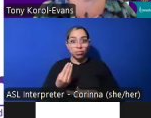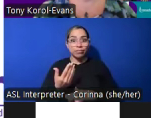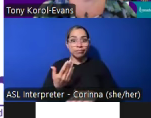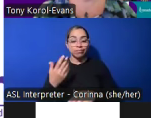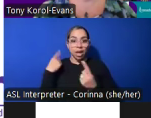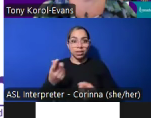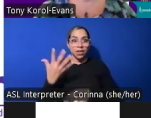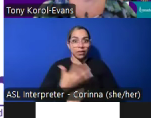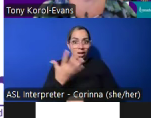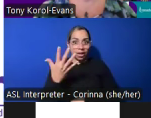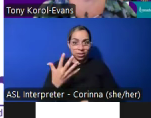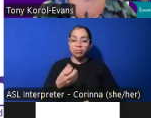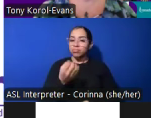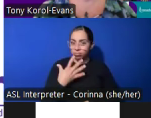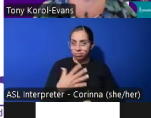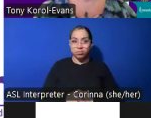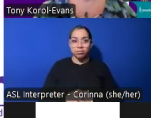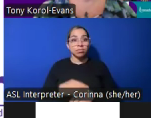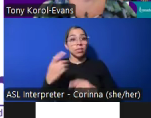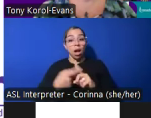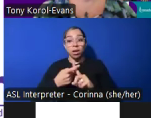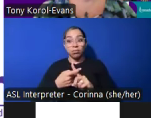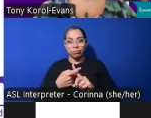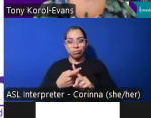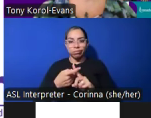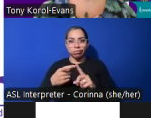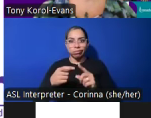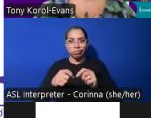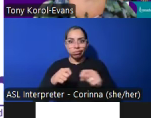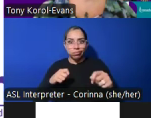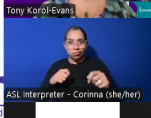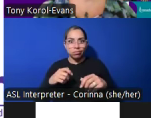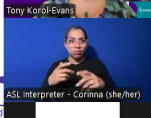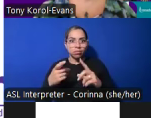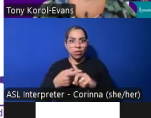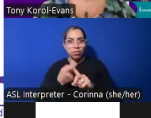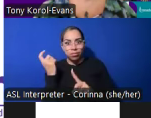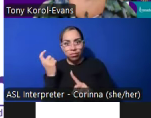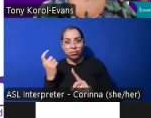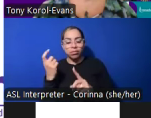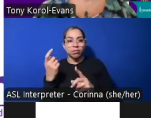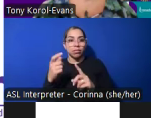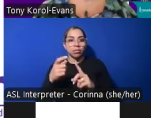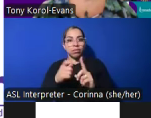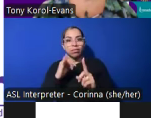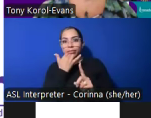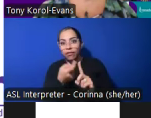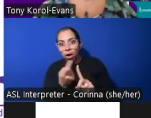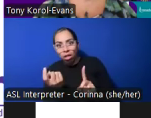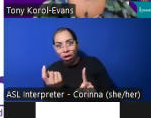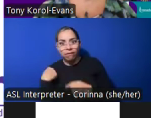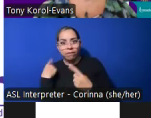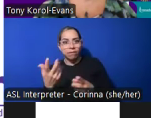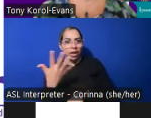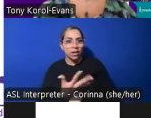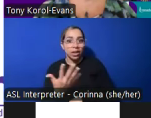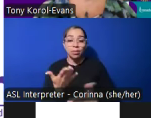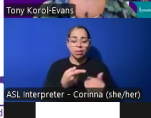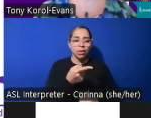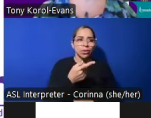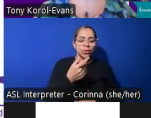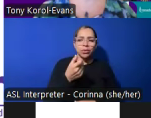condom break, get pulled off, or fallen off in the last 5 days, you've forgotten to take your birth control pills or